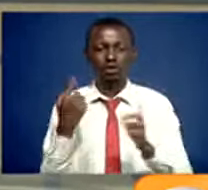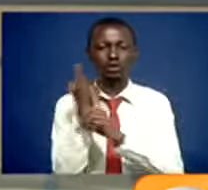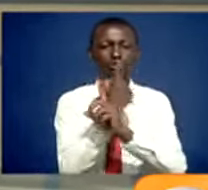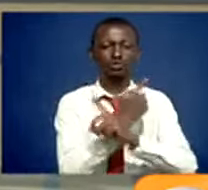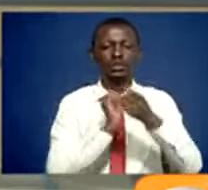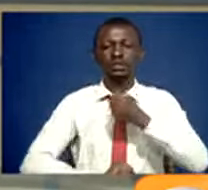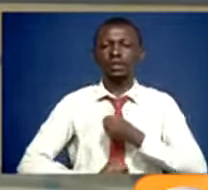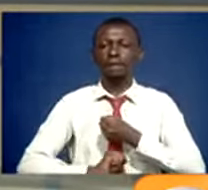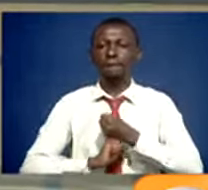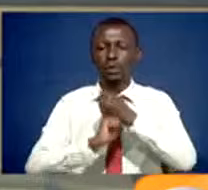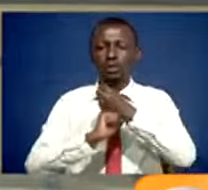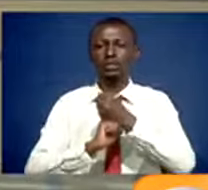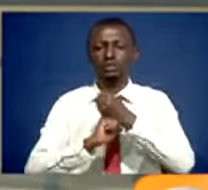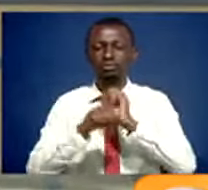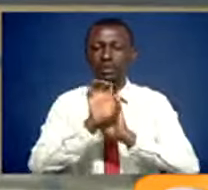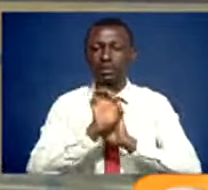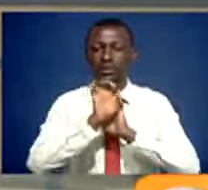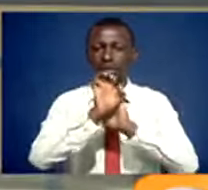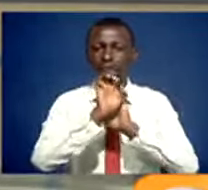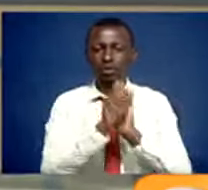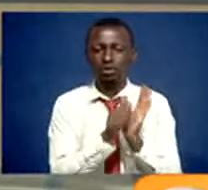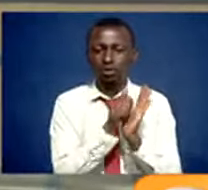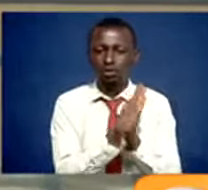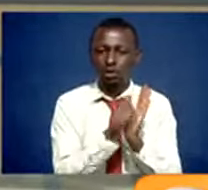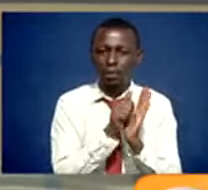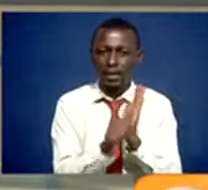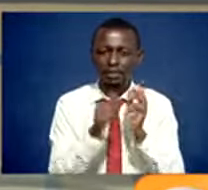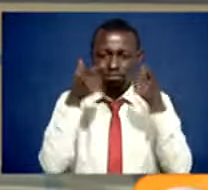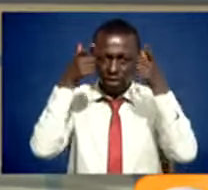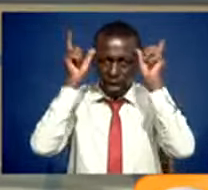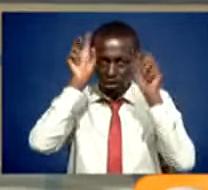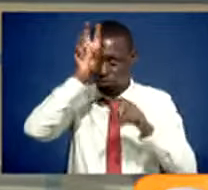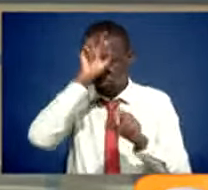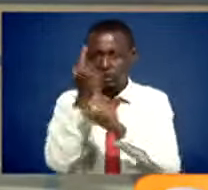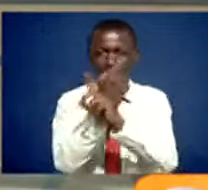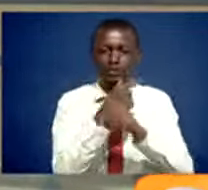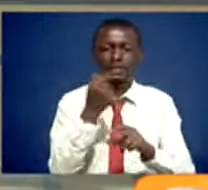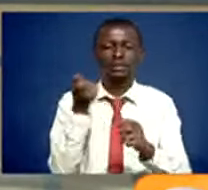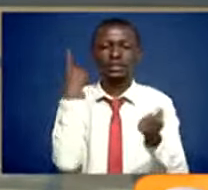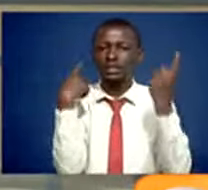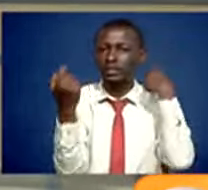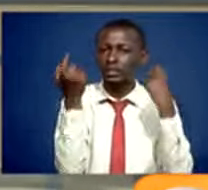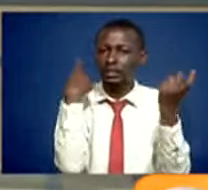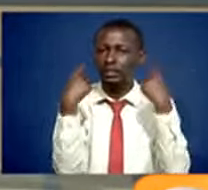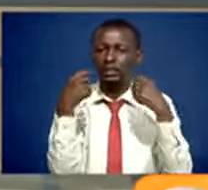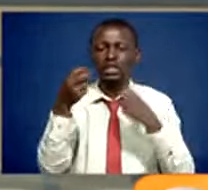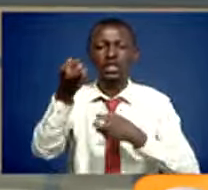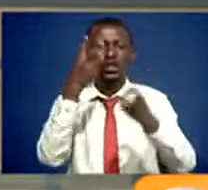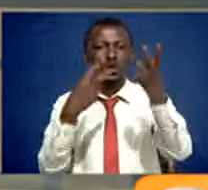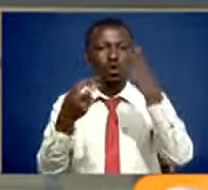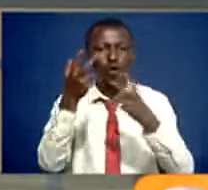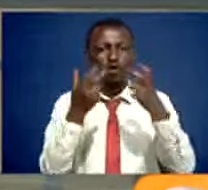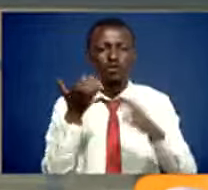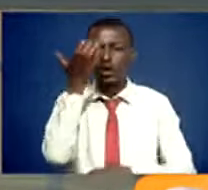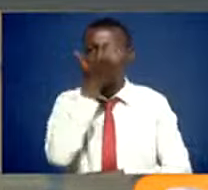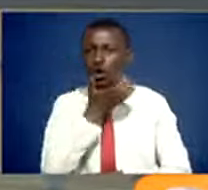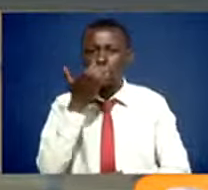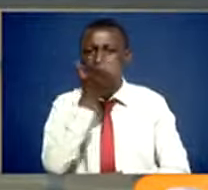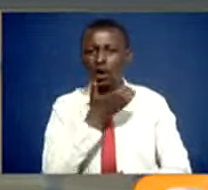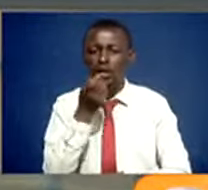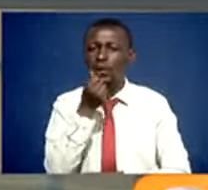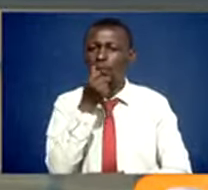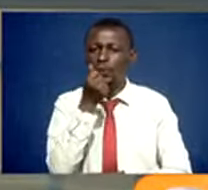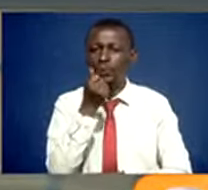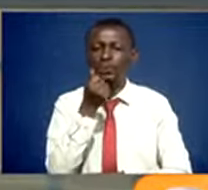key value chains like maize, livestock, tea, coffee, edible oils, cashew nuts,